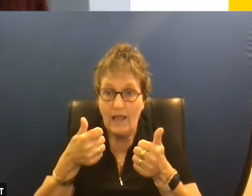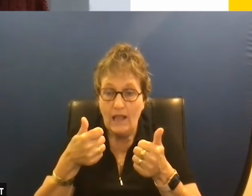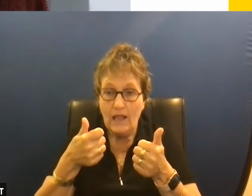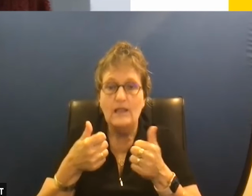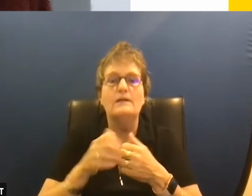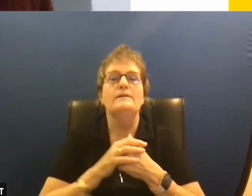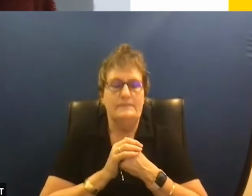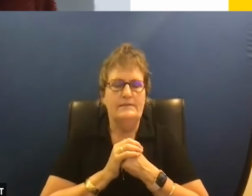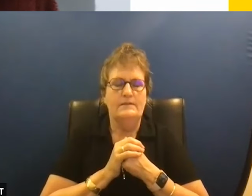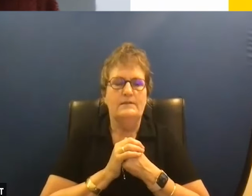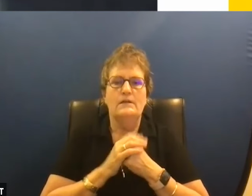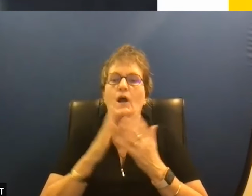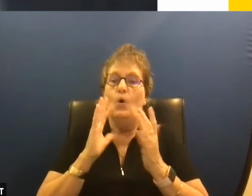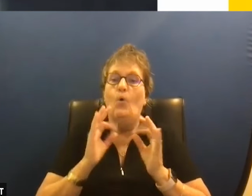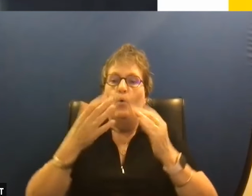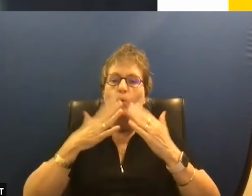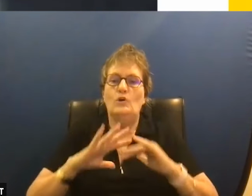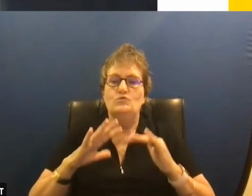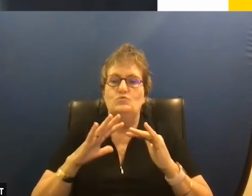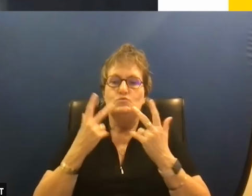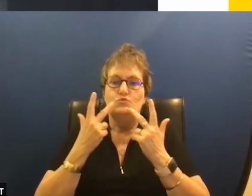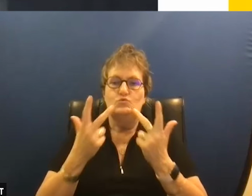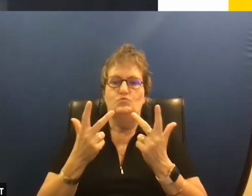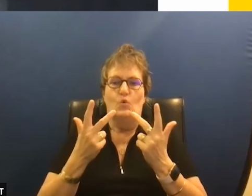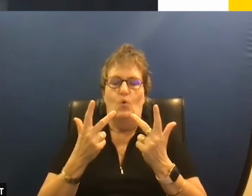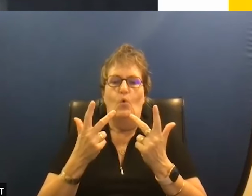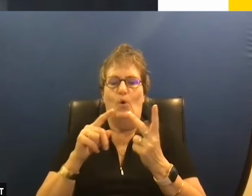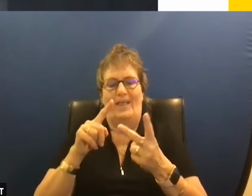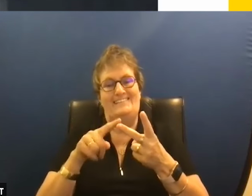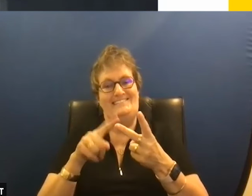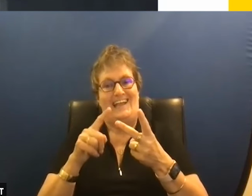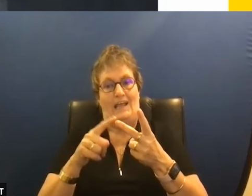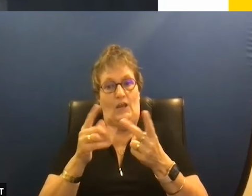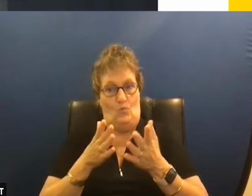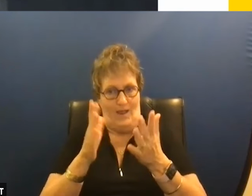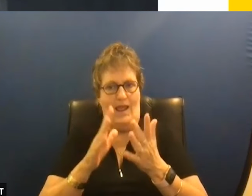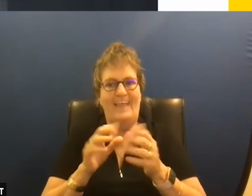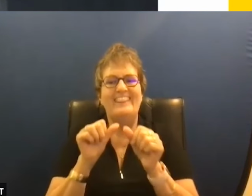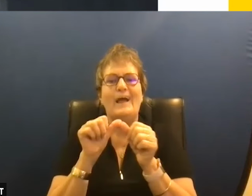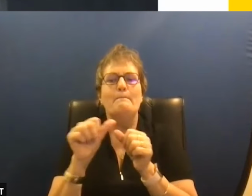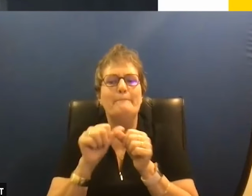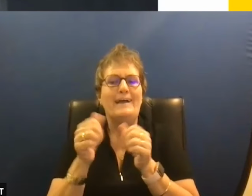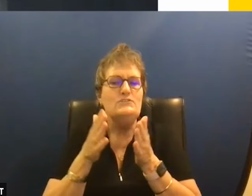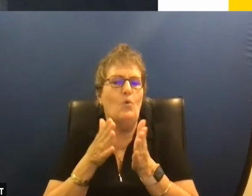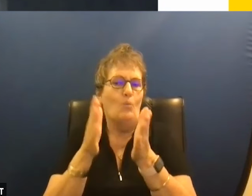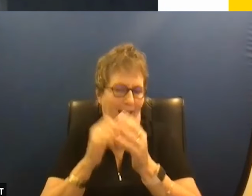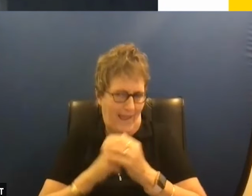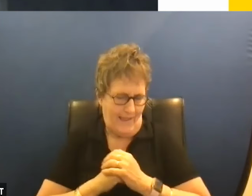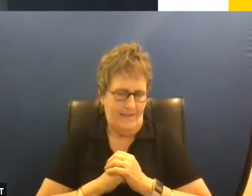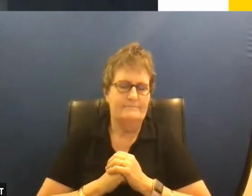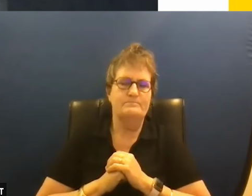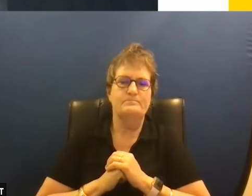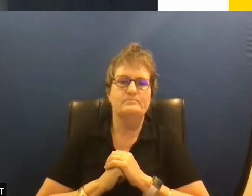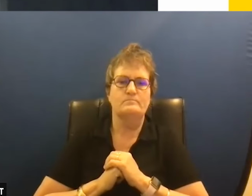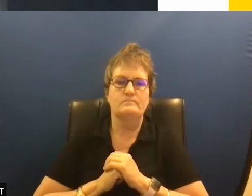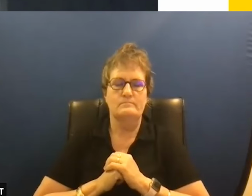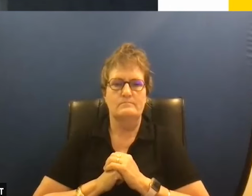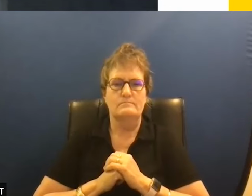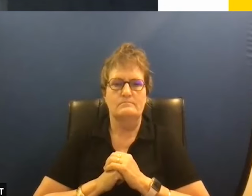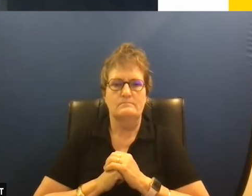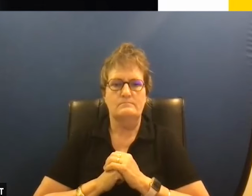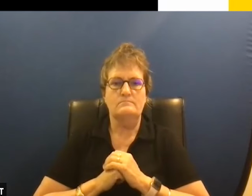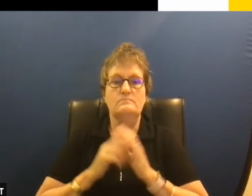And I would like to show you another version. So this is the better way of treatment. And you